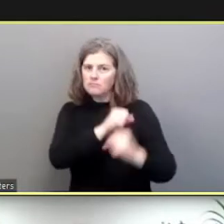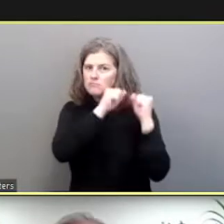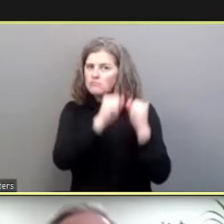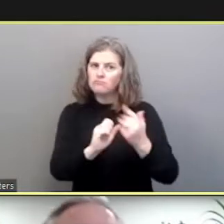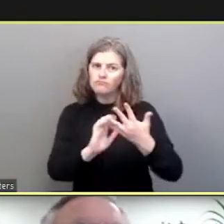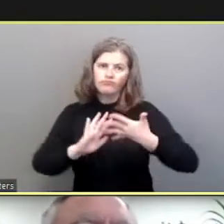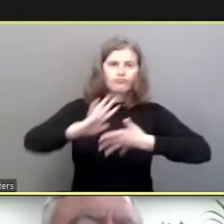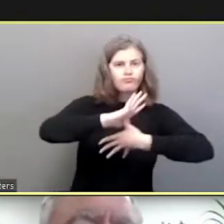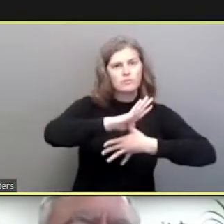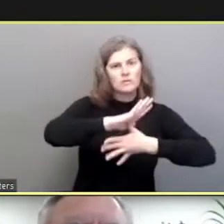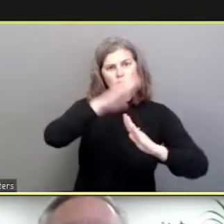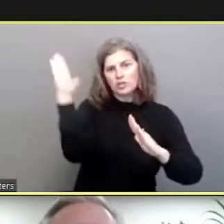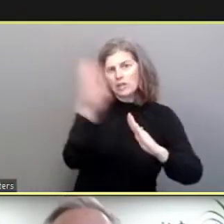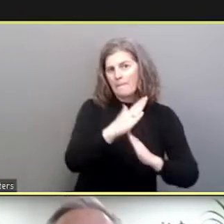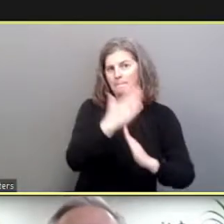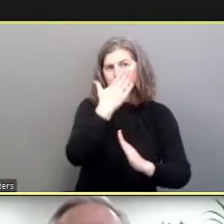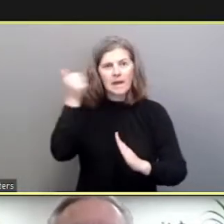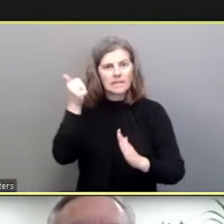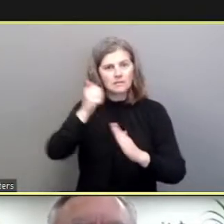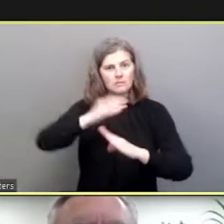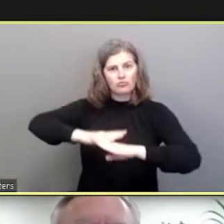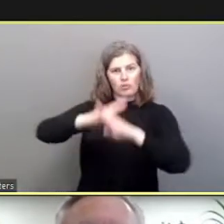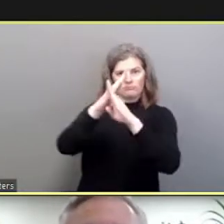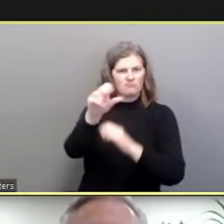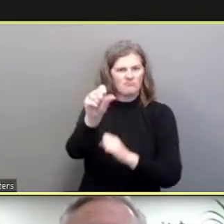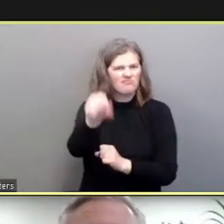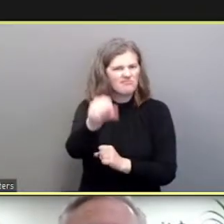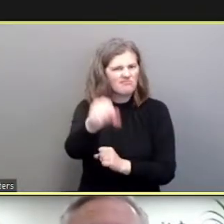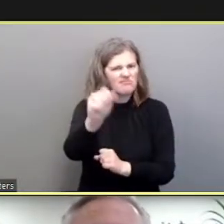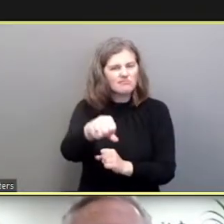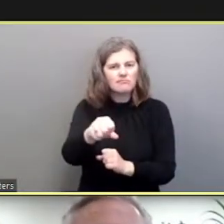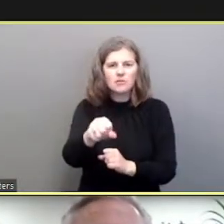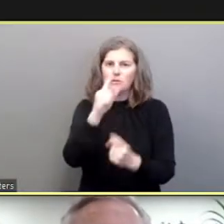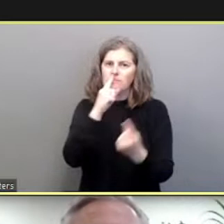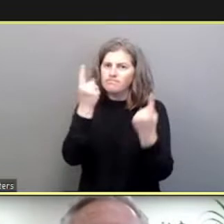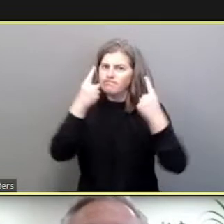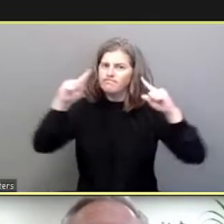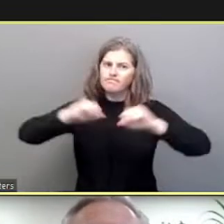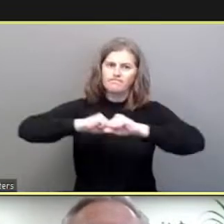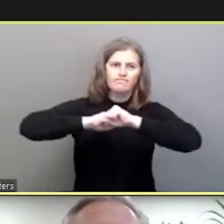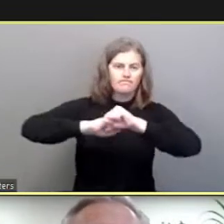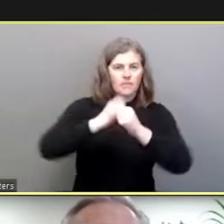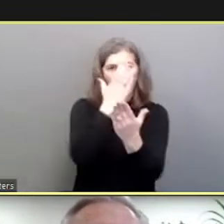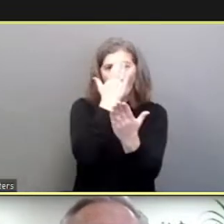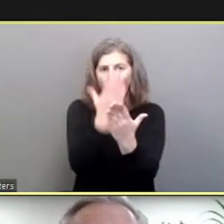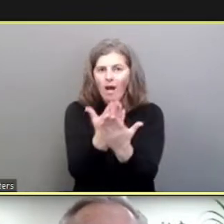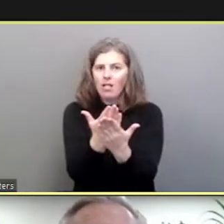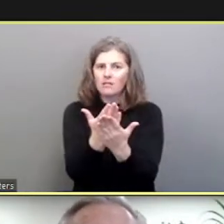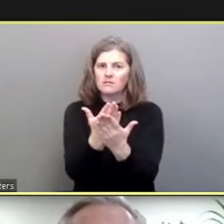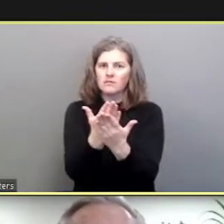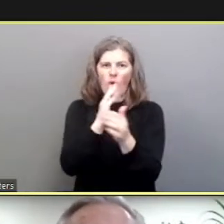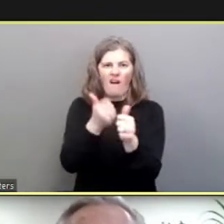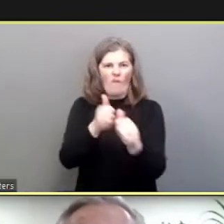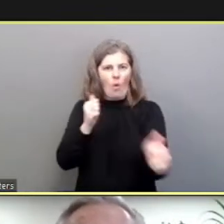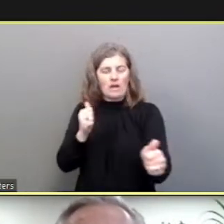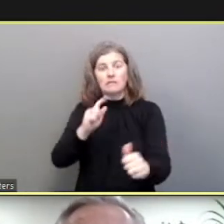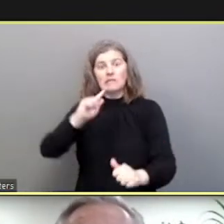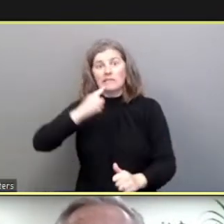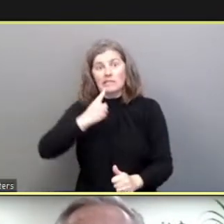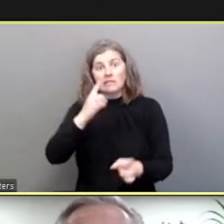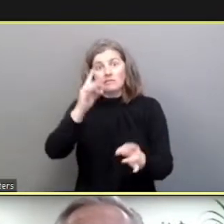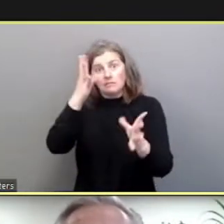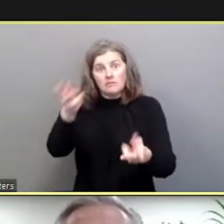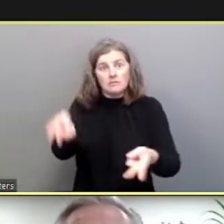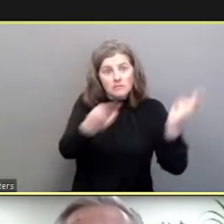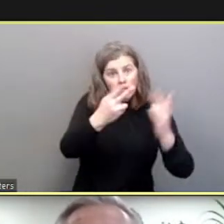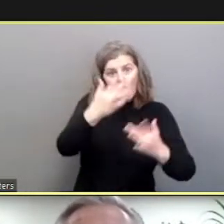tool we have right now and highly effective at preventing serious illness,